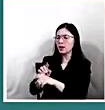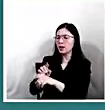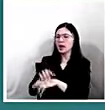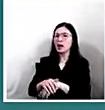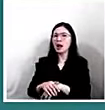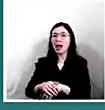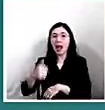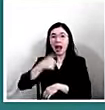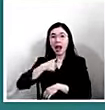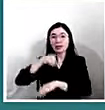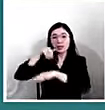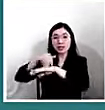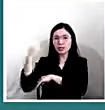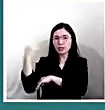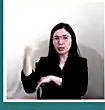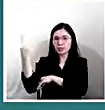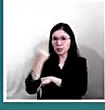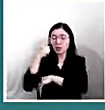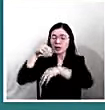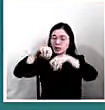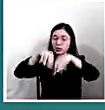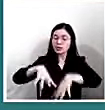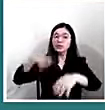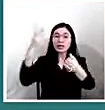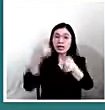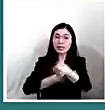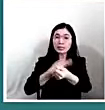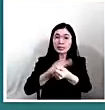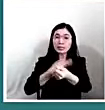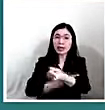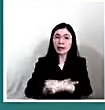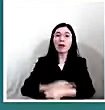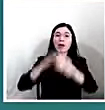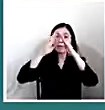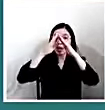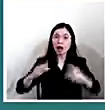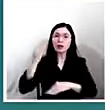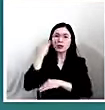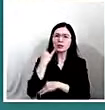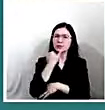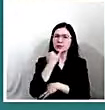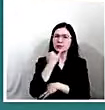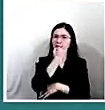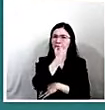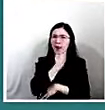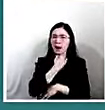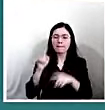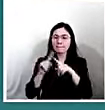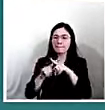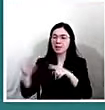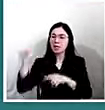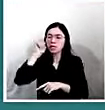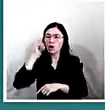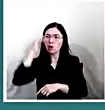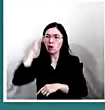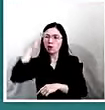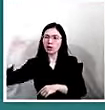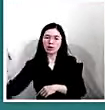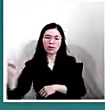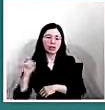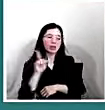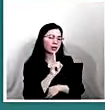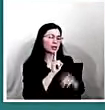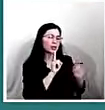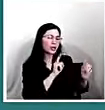sent only to the lost sheep of the house of Israel." But the woman came and did him homage,